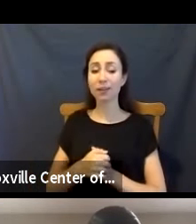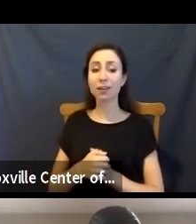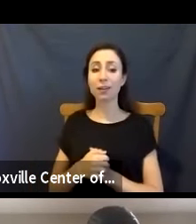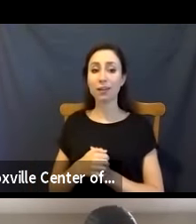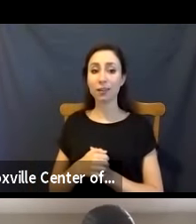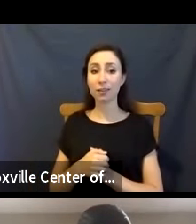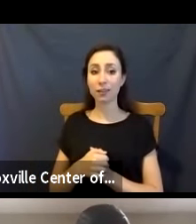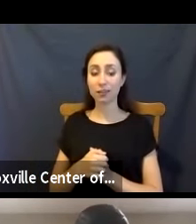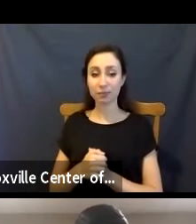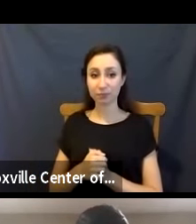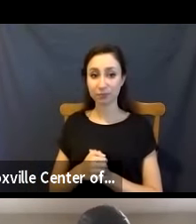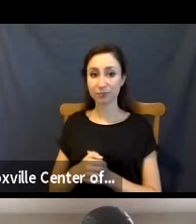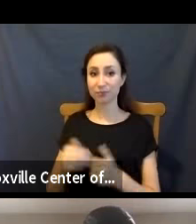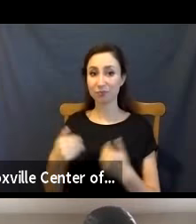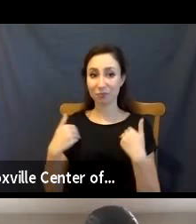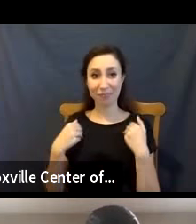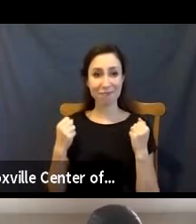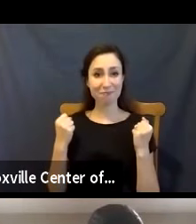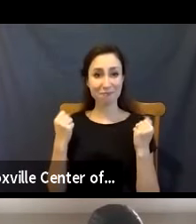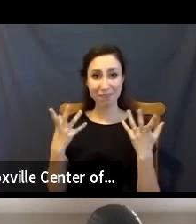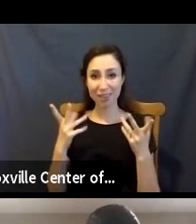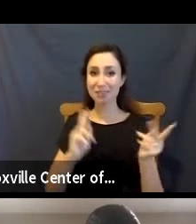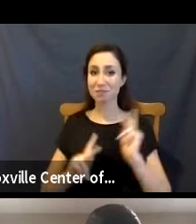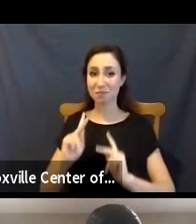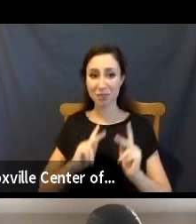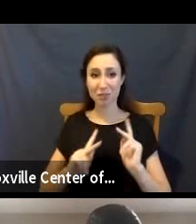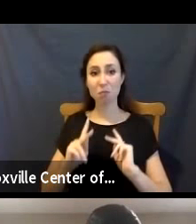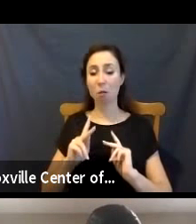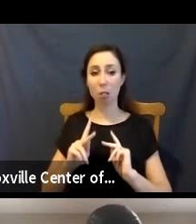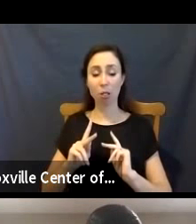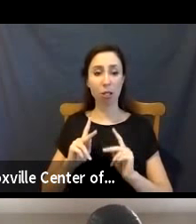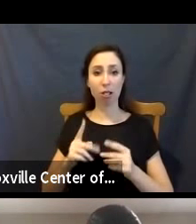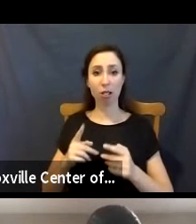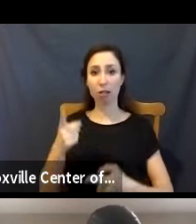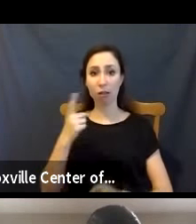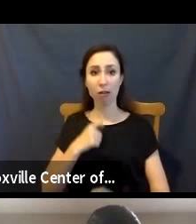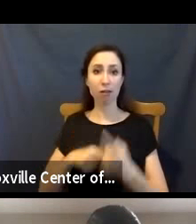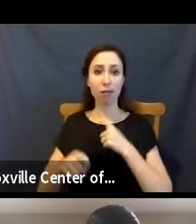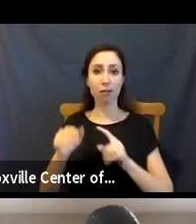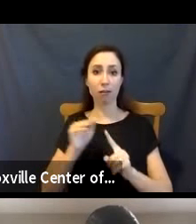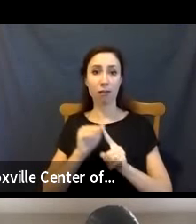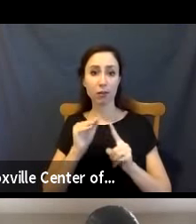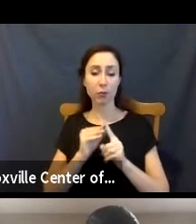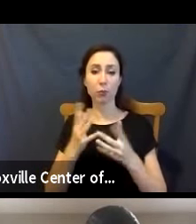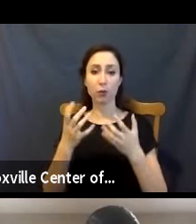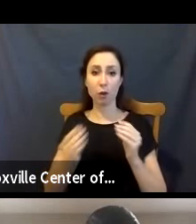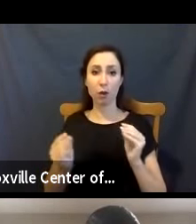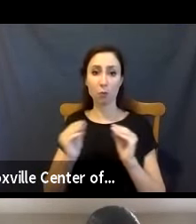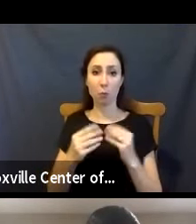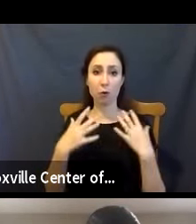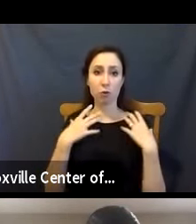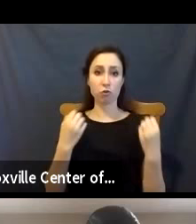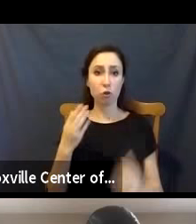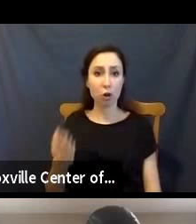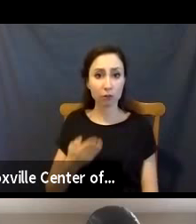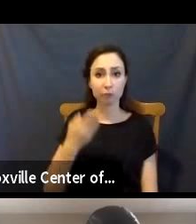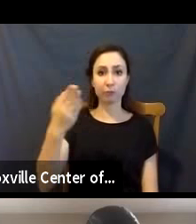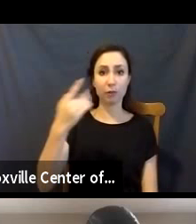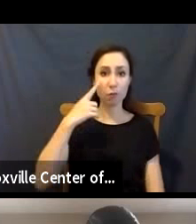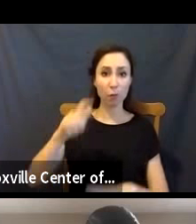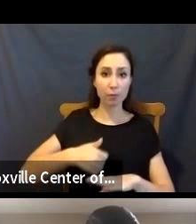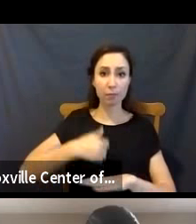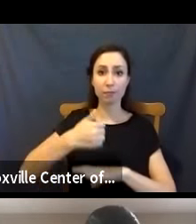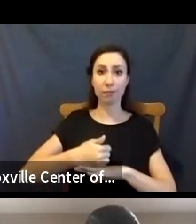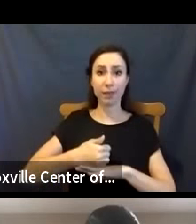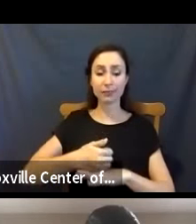had many people asking us to bring something more concrete forward as the basis to